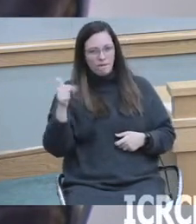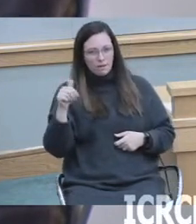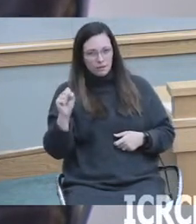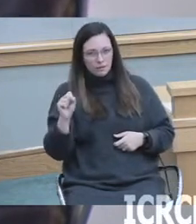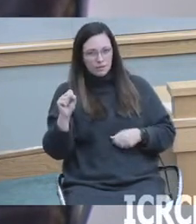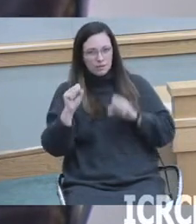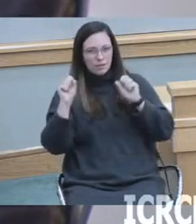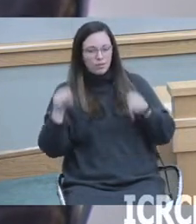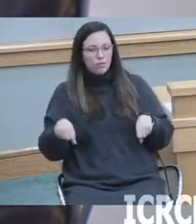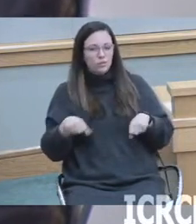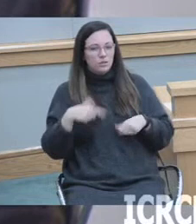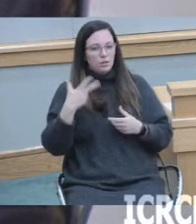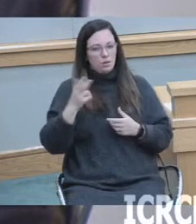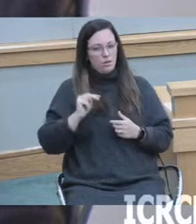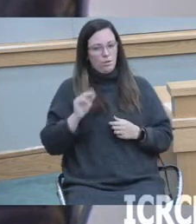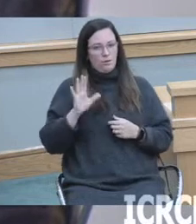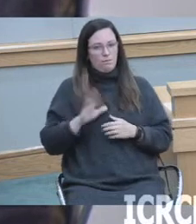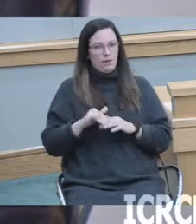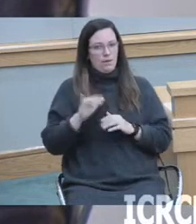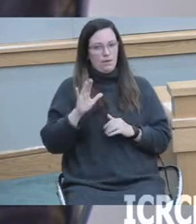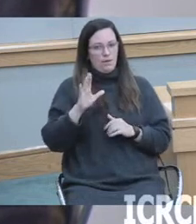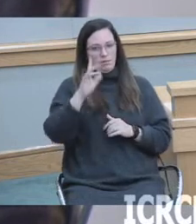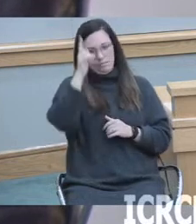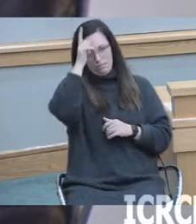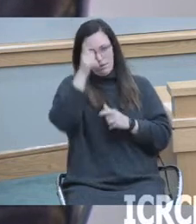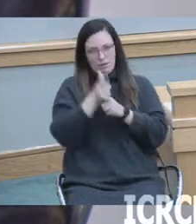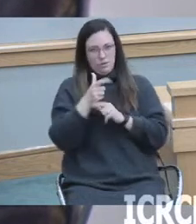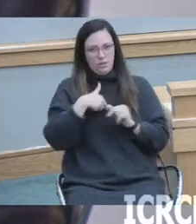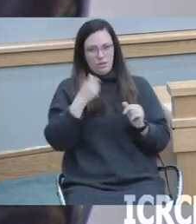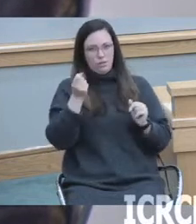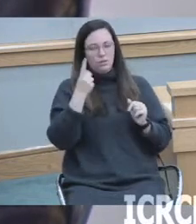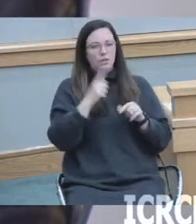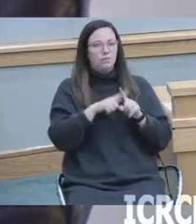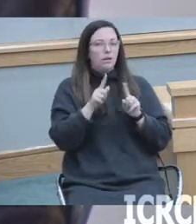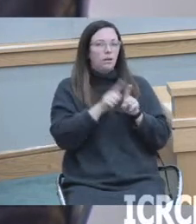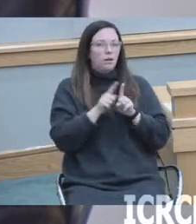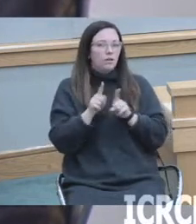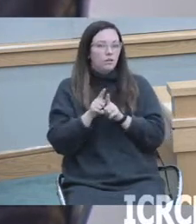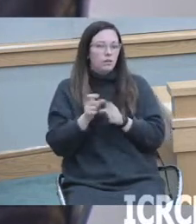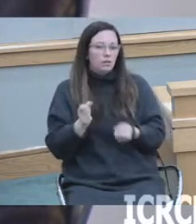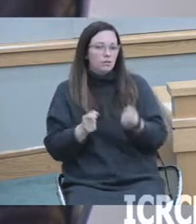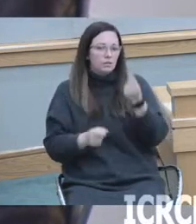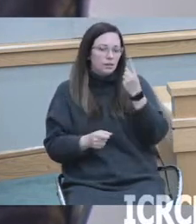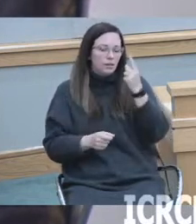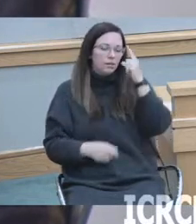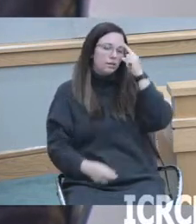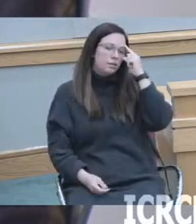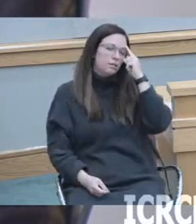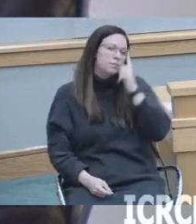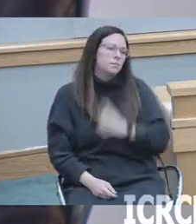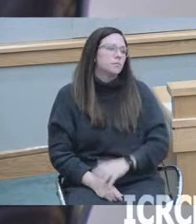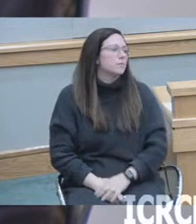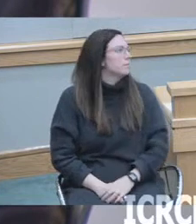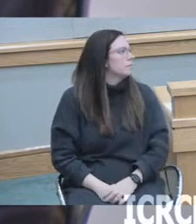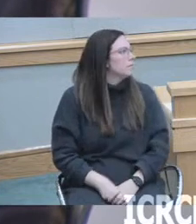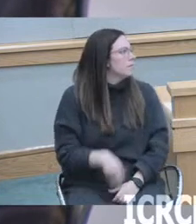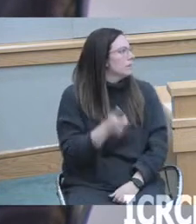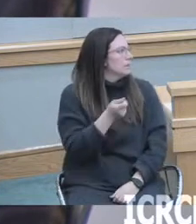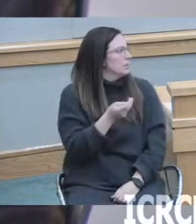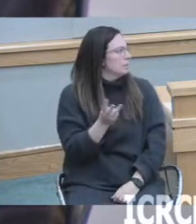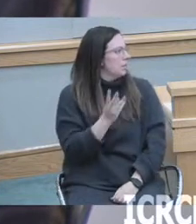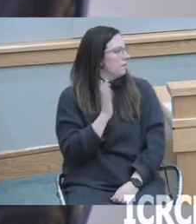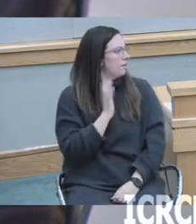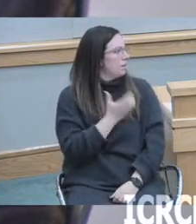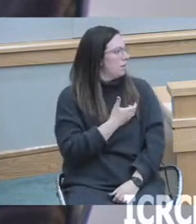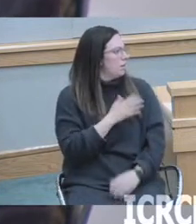by brothers, I understand. But also understand that a number of our